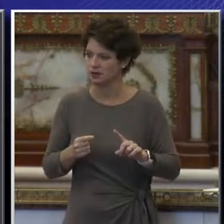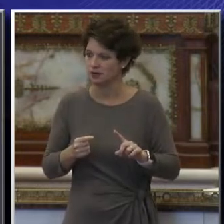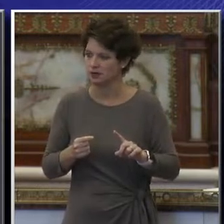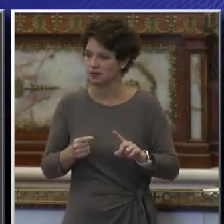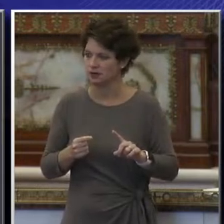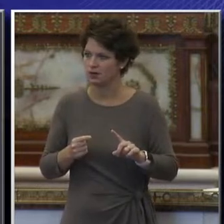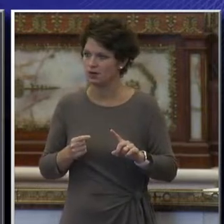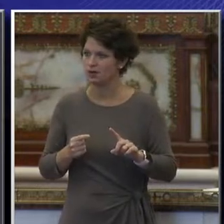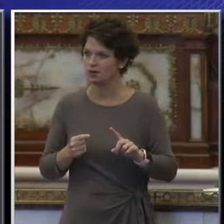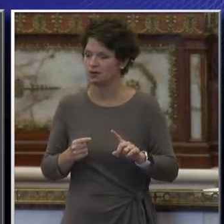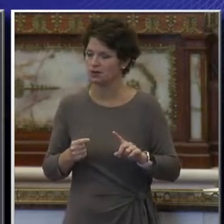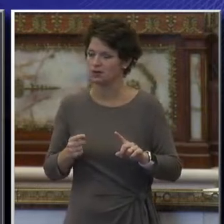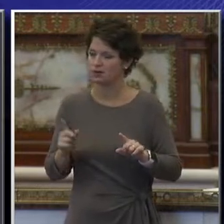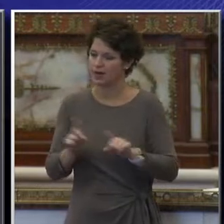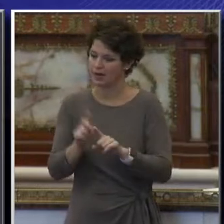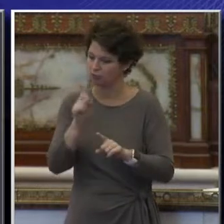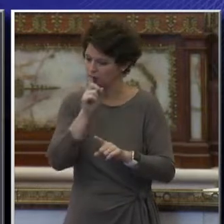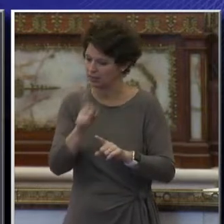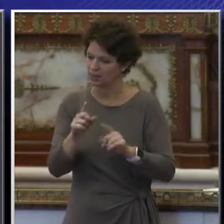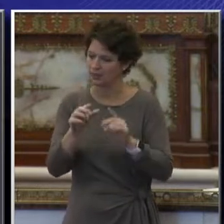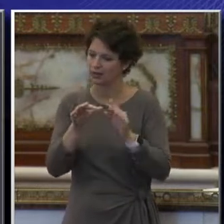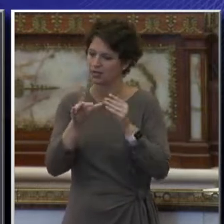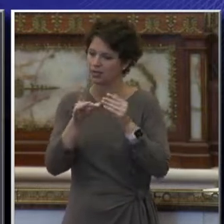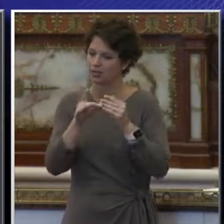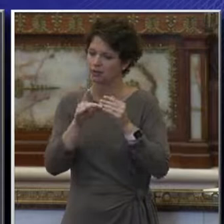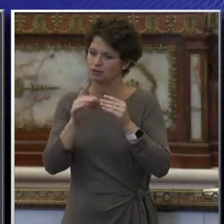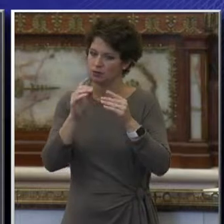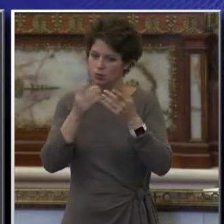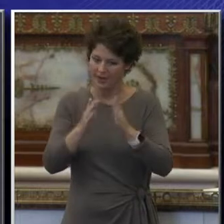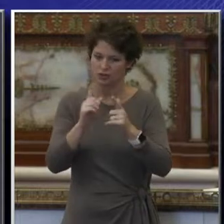safe guardrails, right, for us to meet certain goals